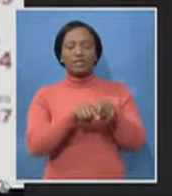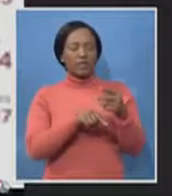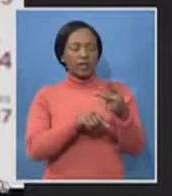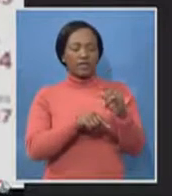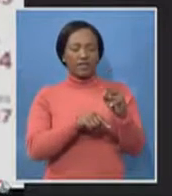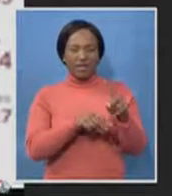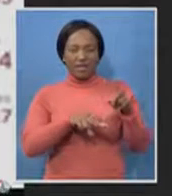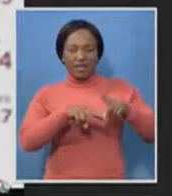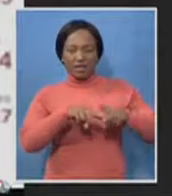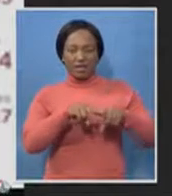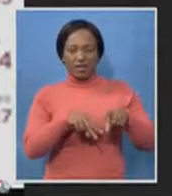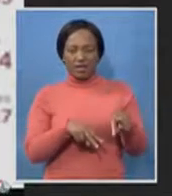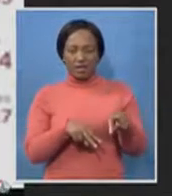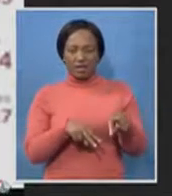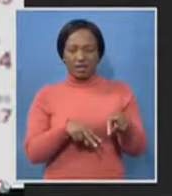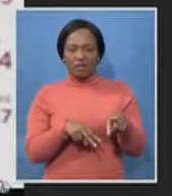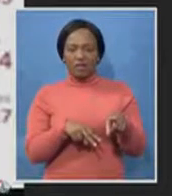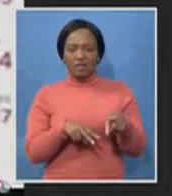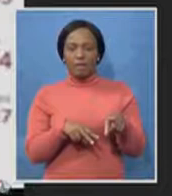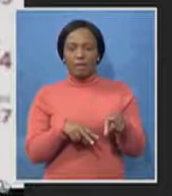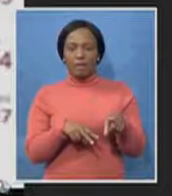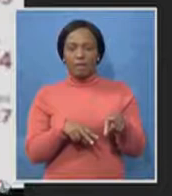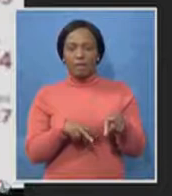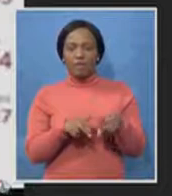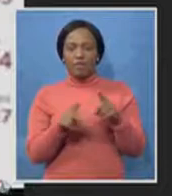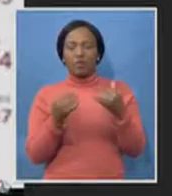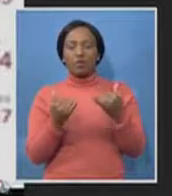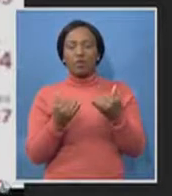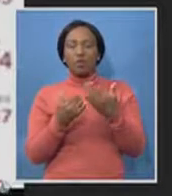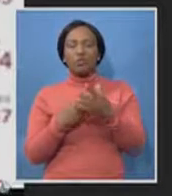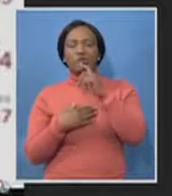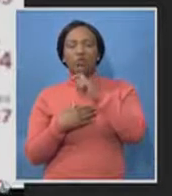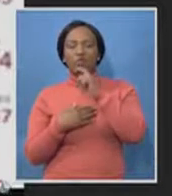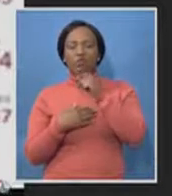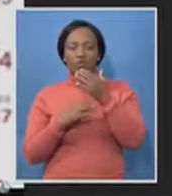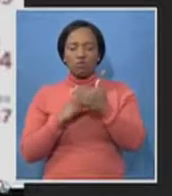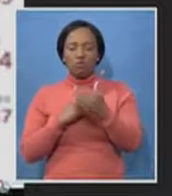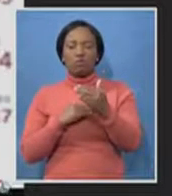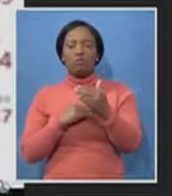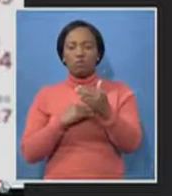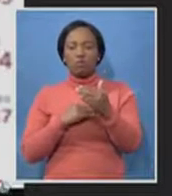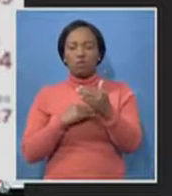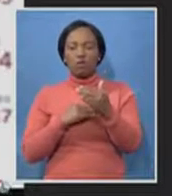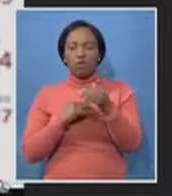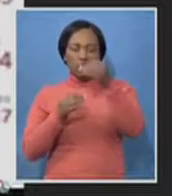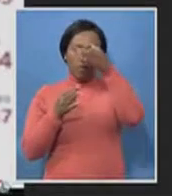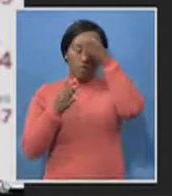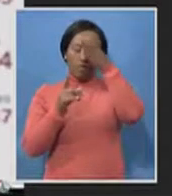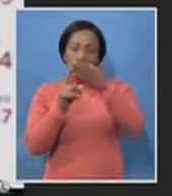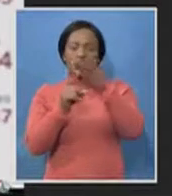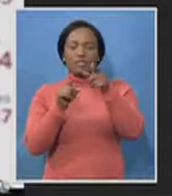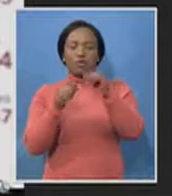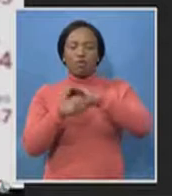experience is proving to be very useful in terms of thinking about testing COVID vaccines. So we can rely on both the